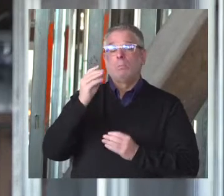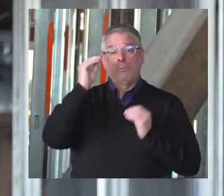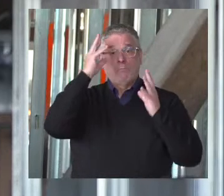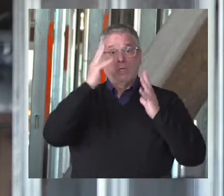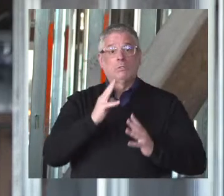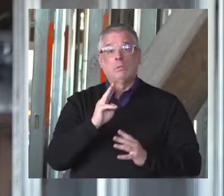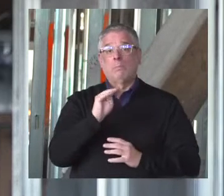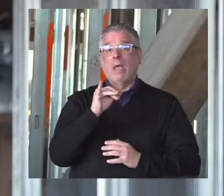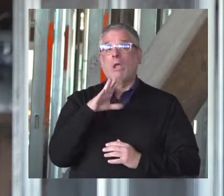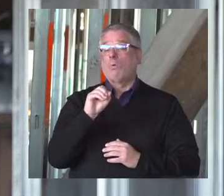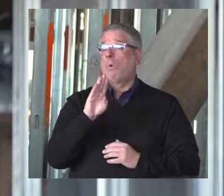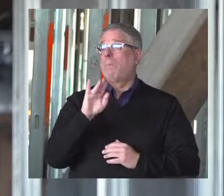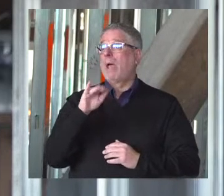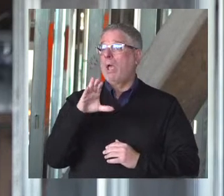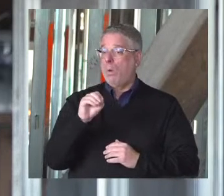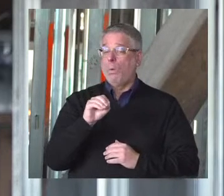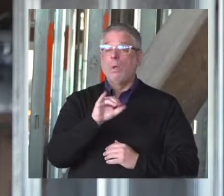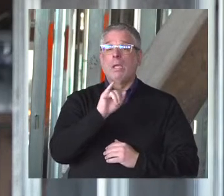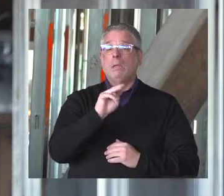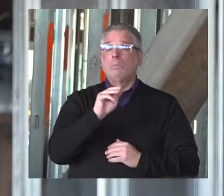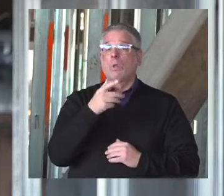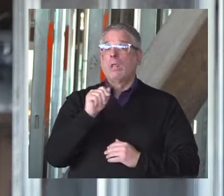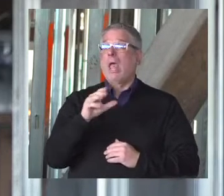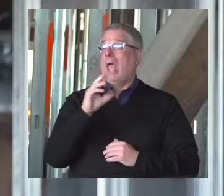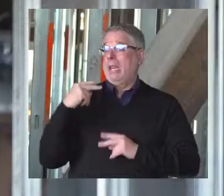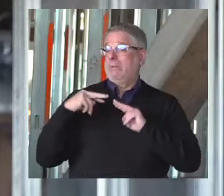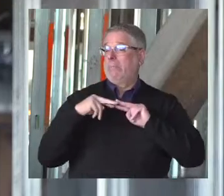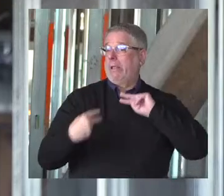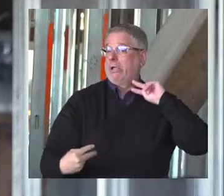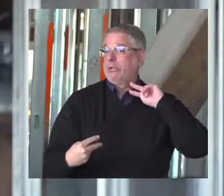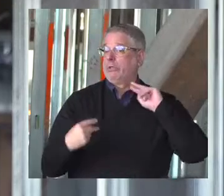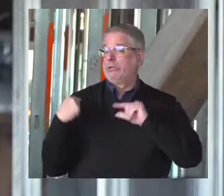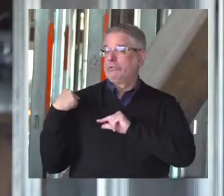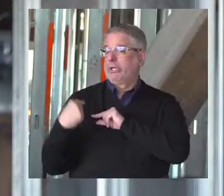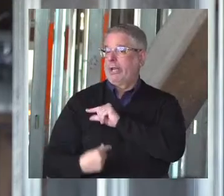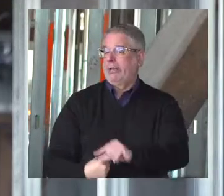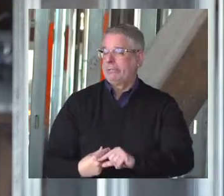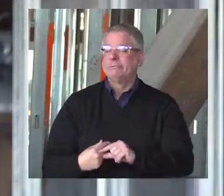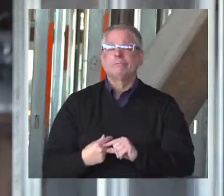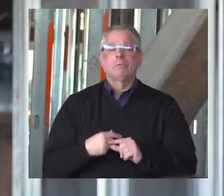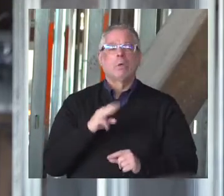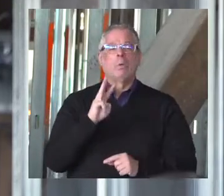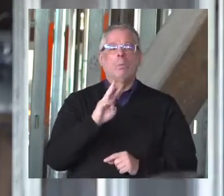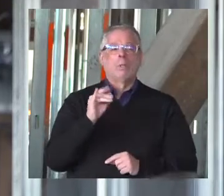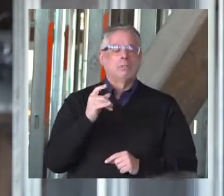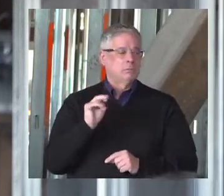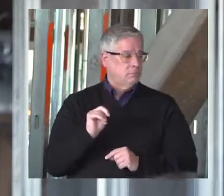of Microbiology, Immunology, and Molecular Genetics, Owen Whitty. Thank you.